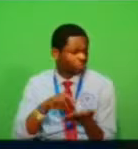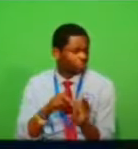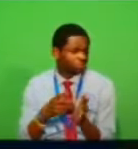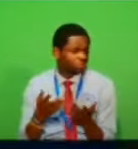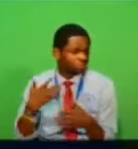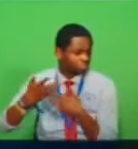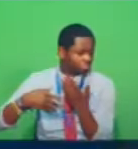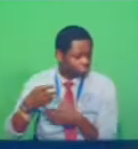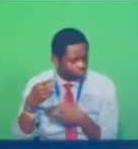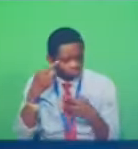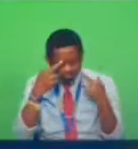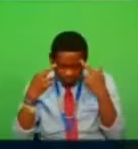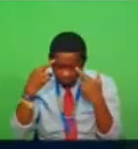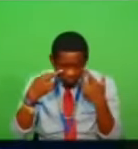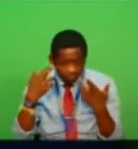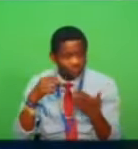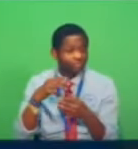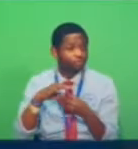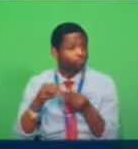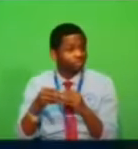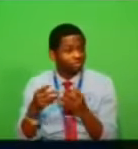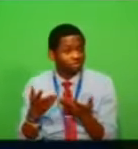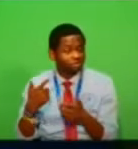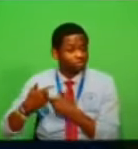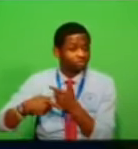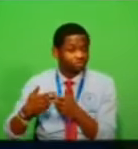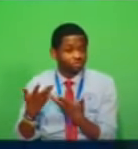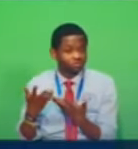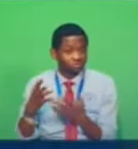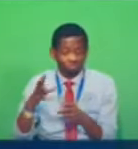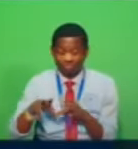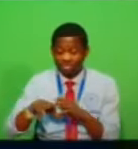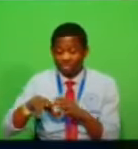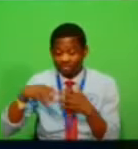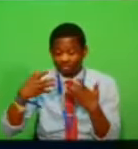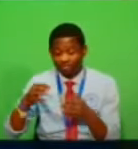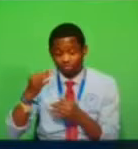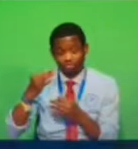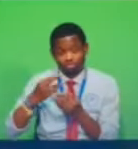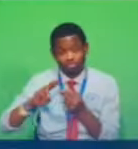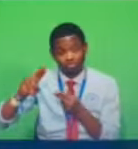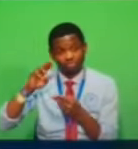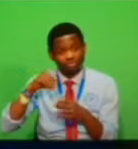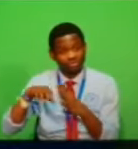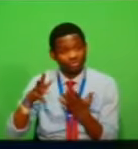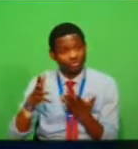I think it reflected in the story that I was telling you before. By the grace of God, when I came out of university in 2003,